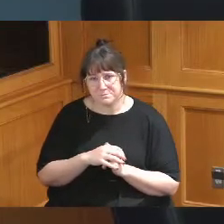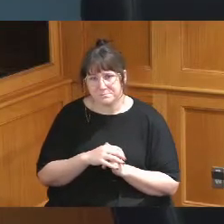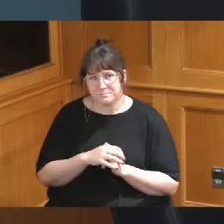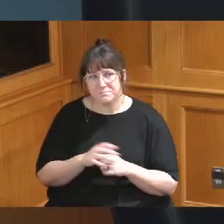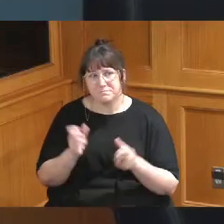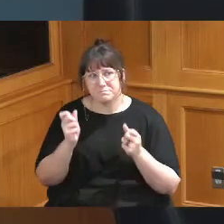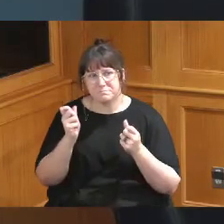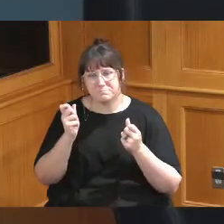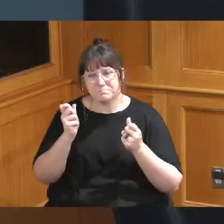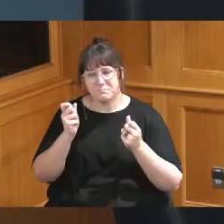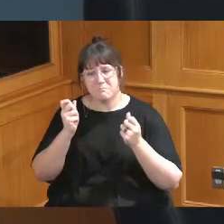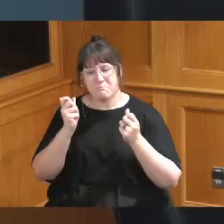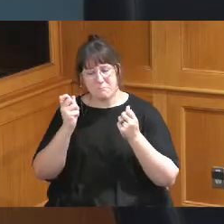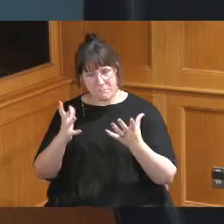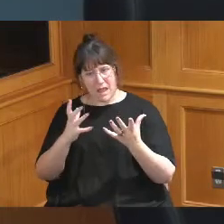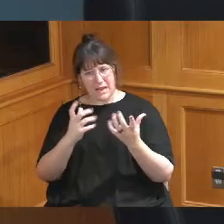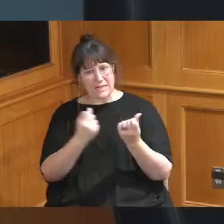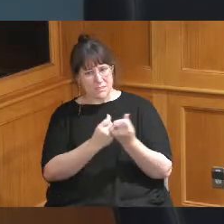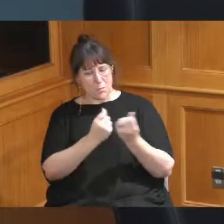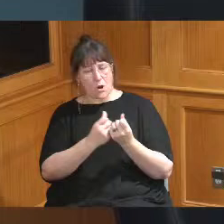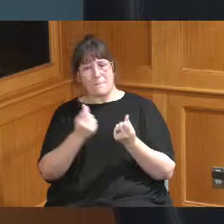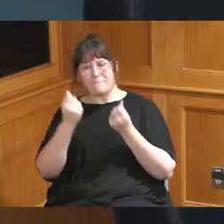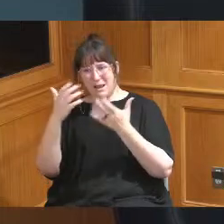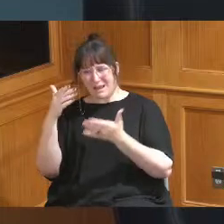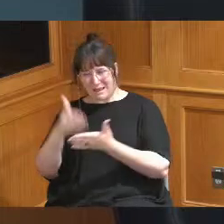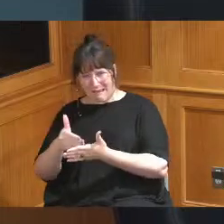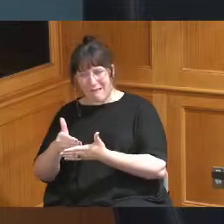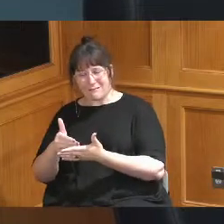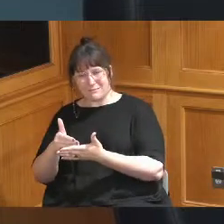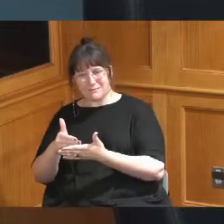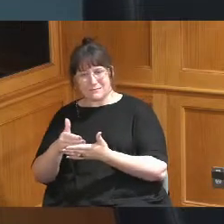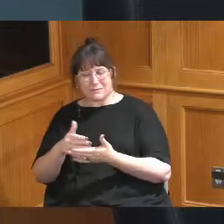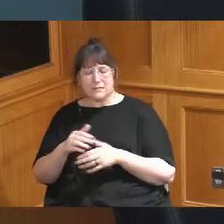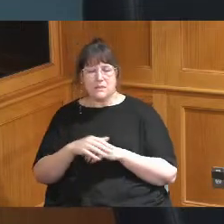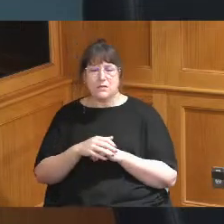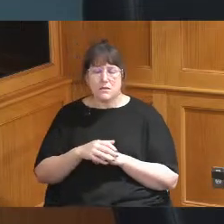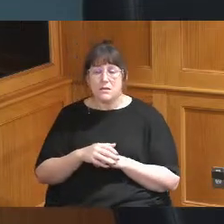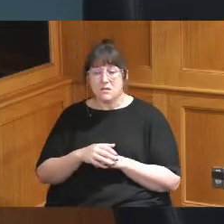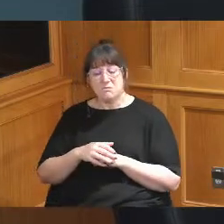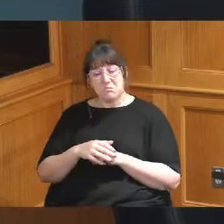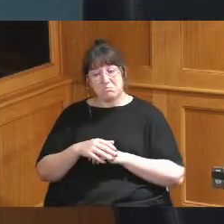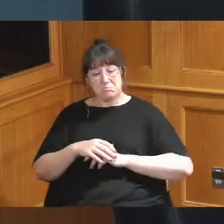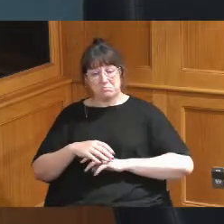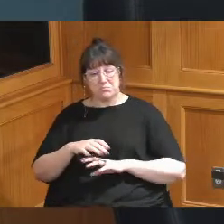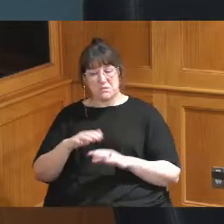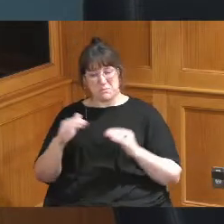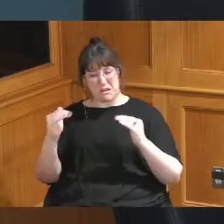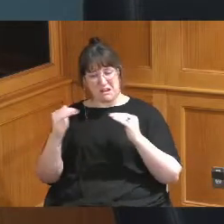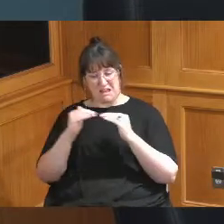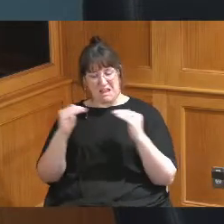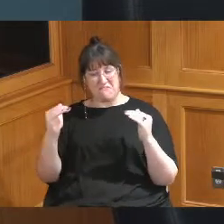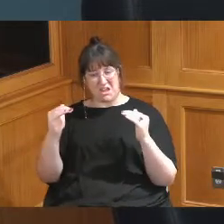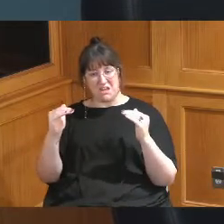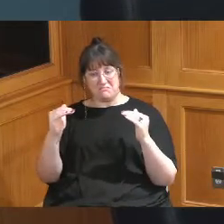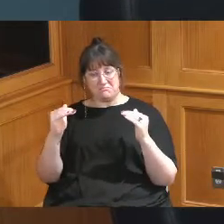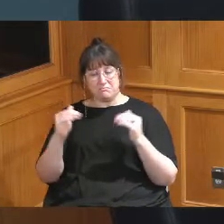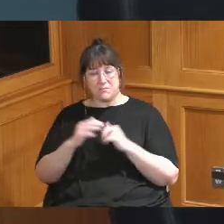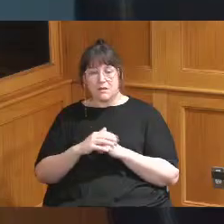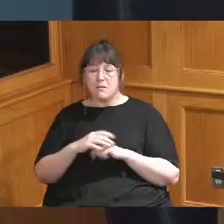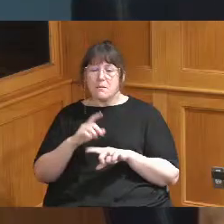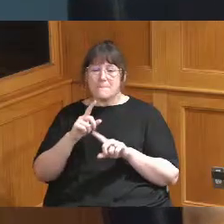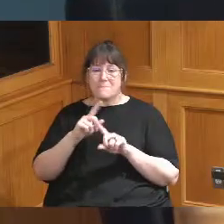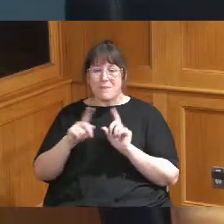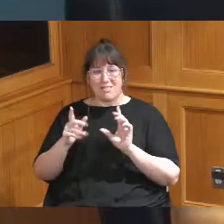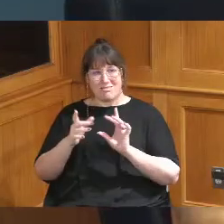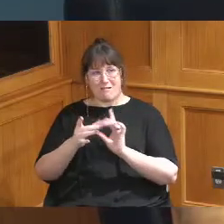Many for, many against. It was about 49 against, 44. So it was a fairly even split. But some of these